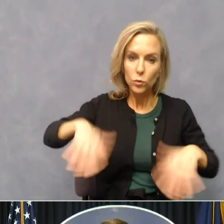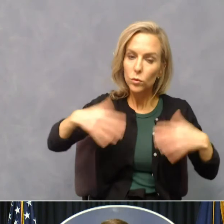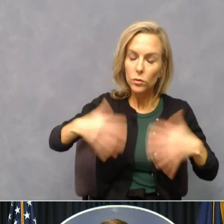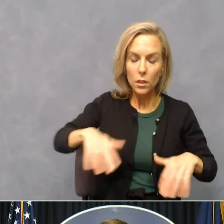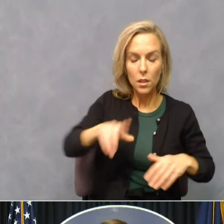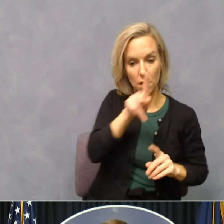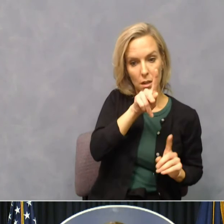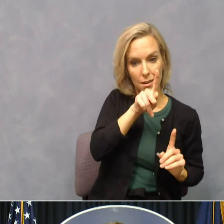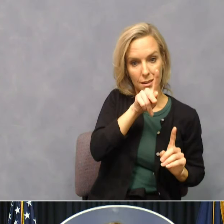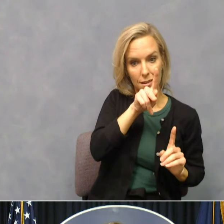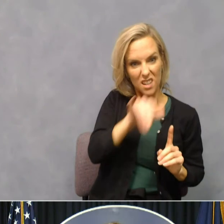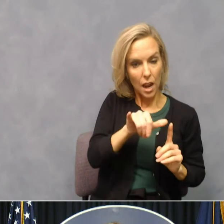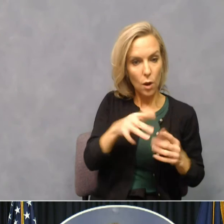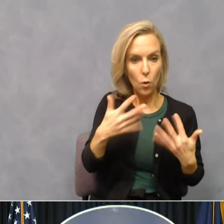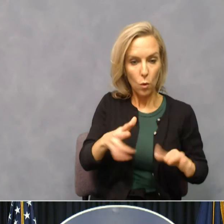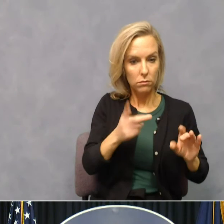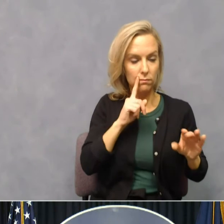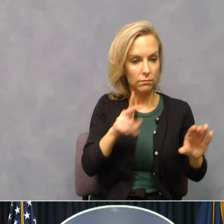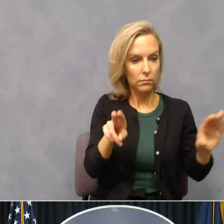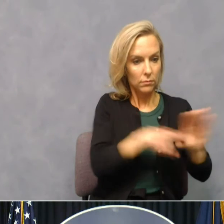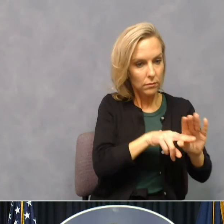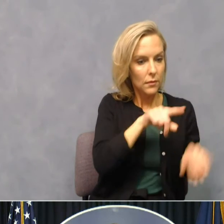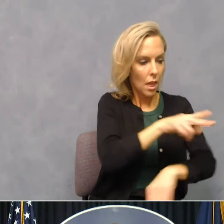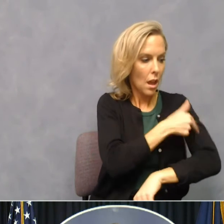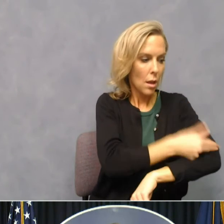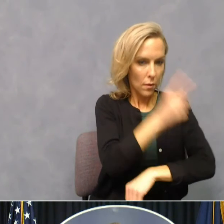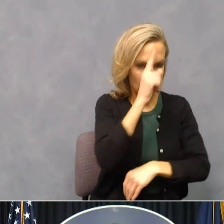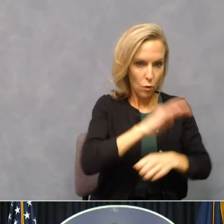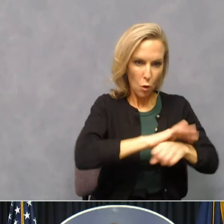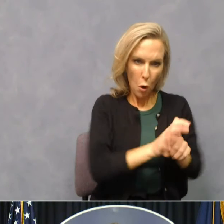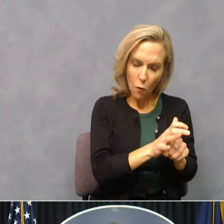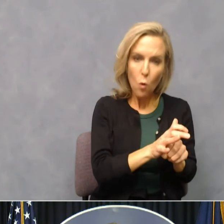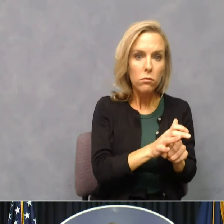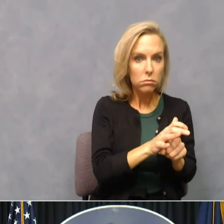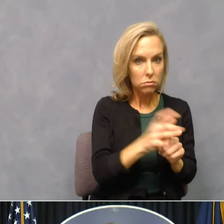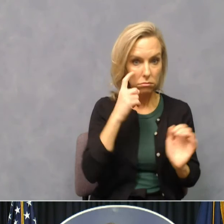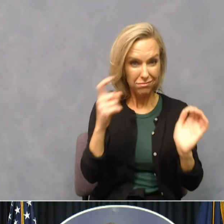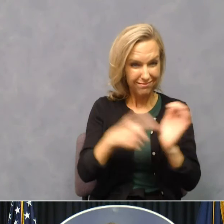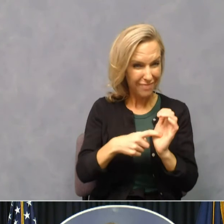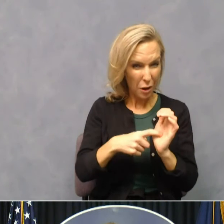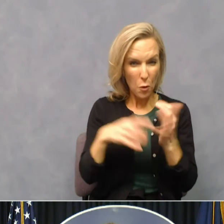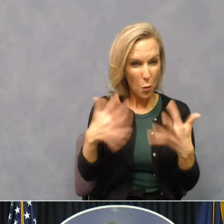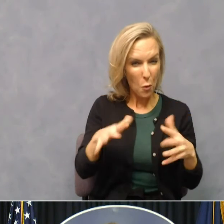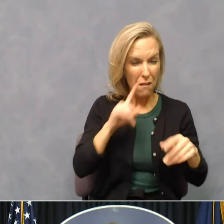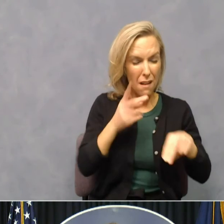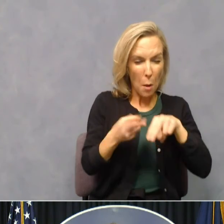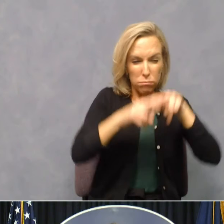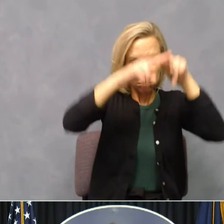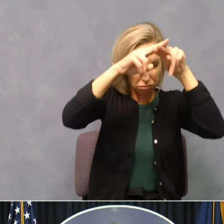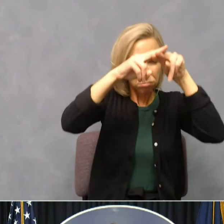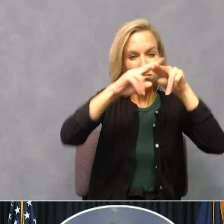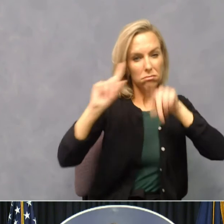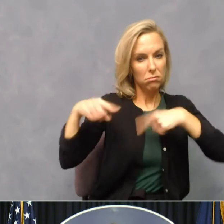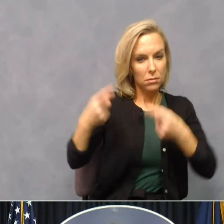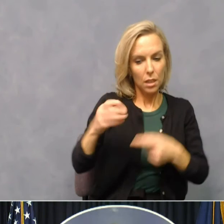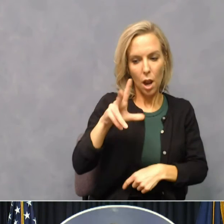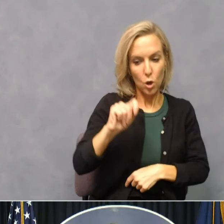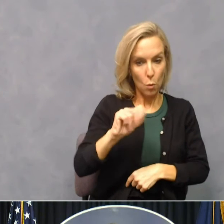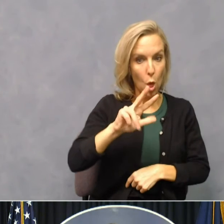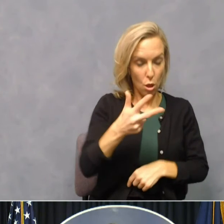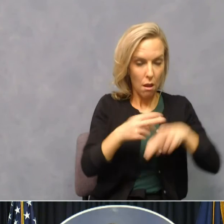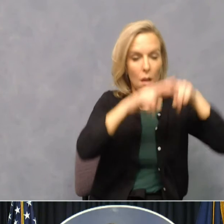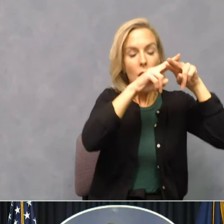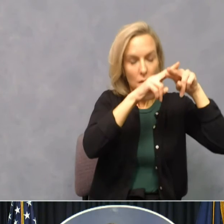in the hospital for COVID. And look at how much that was increasing really since the 3rd of October, and